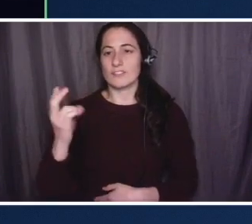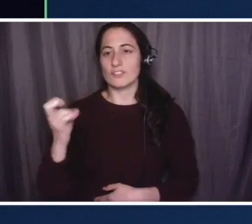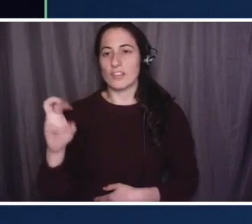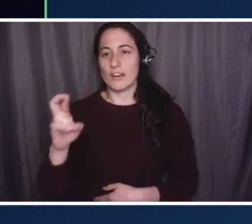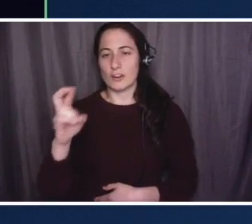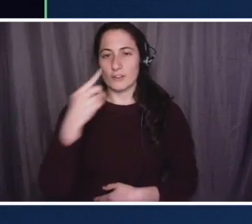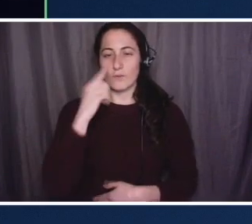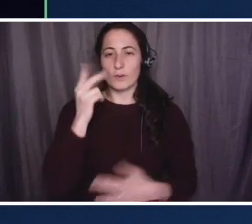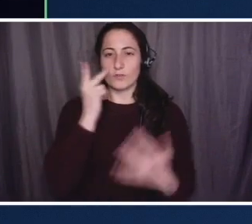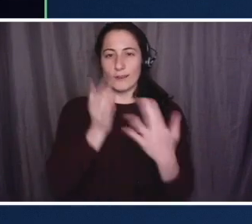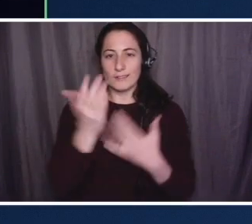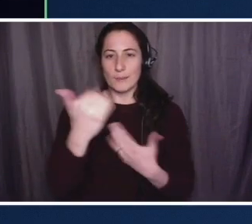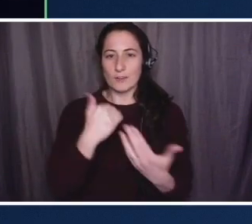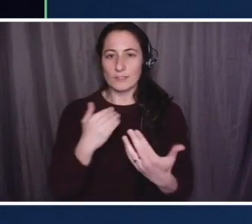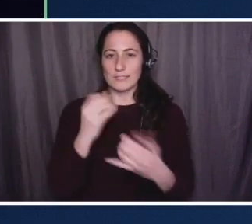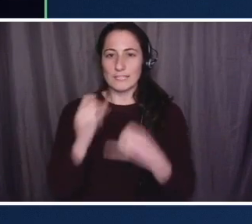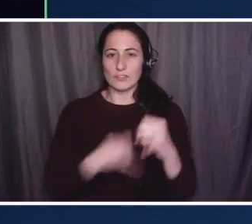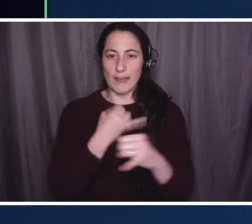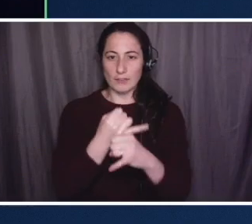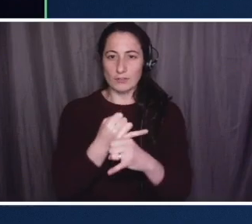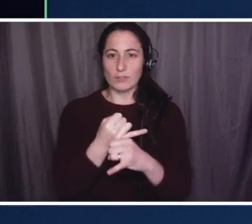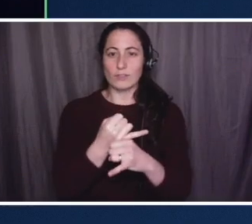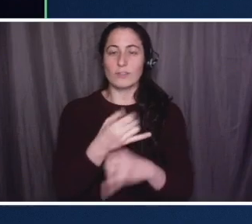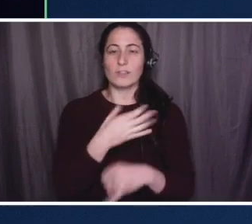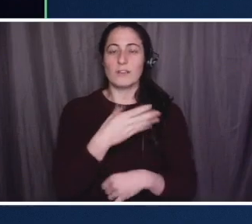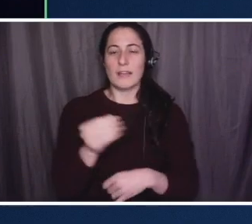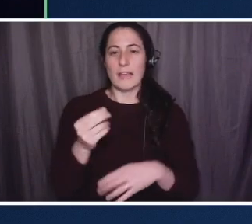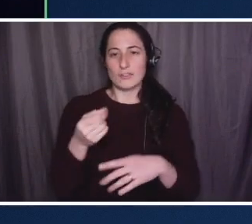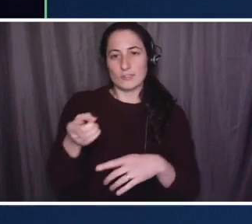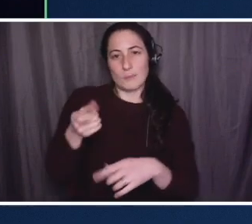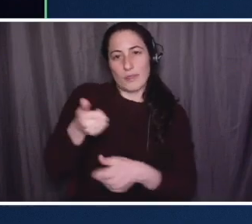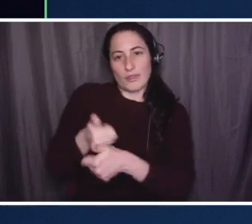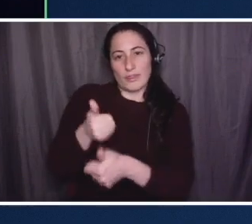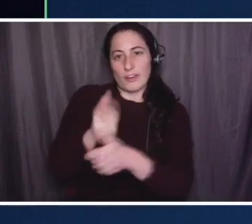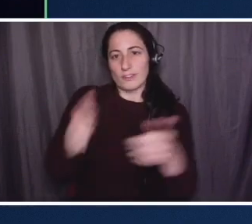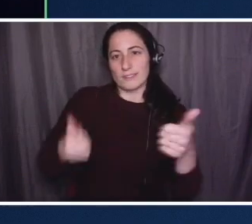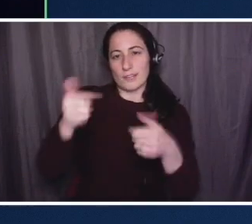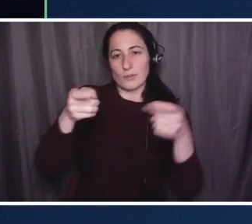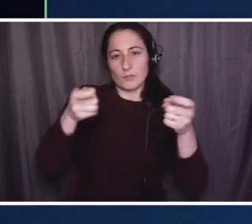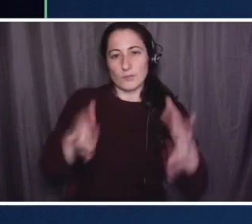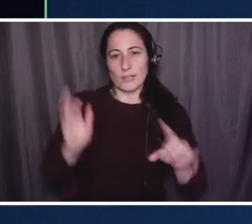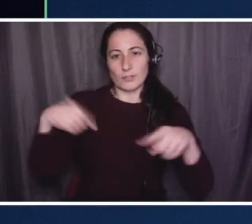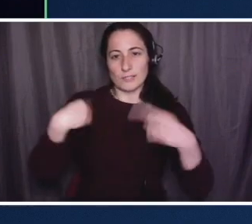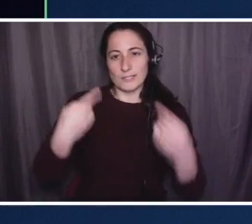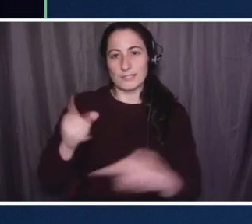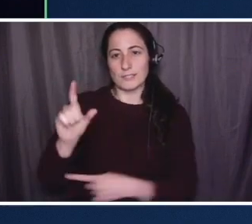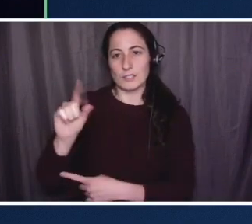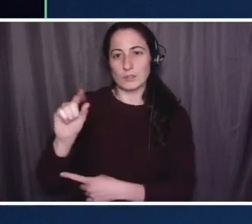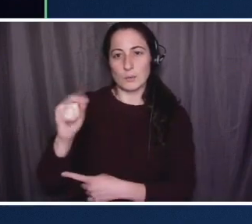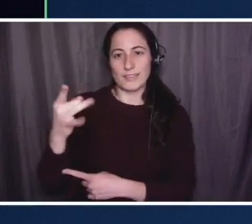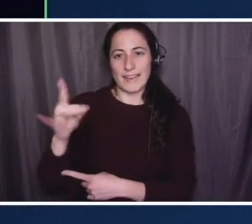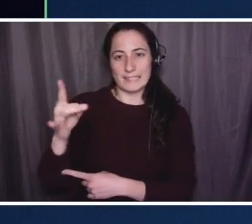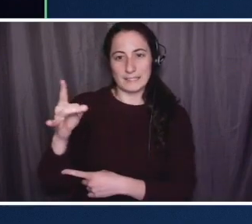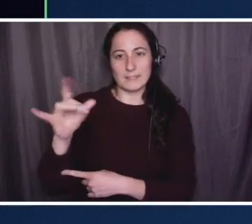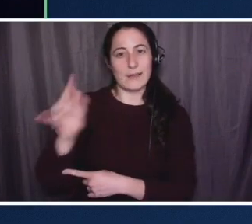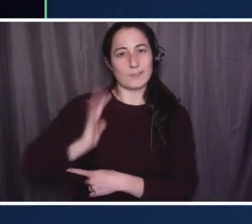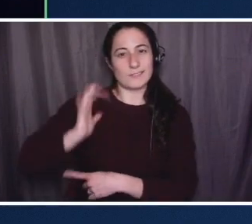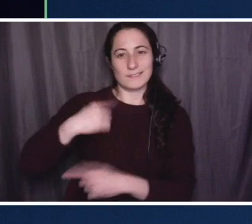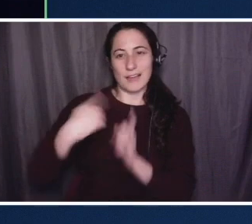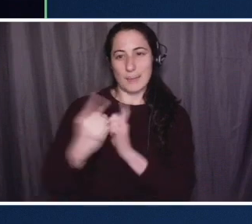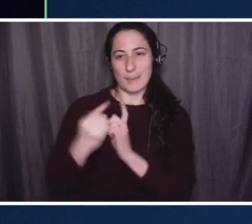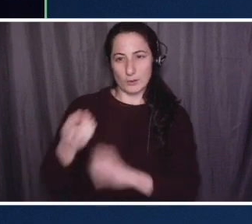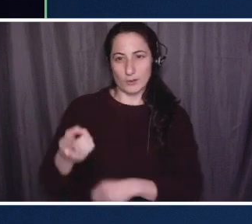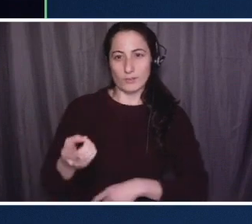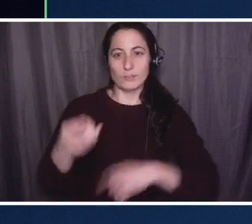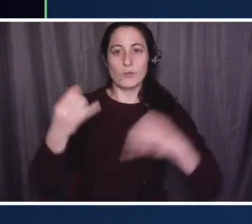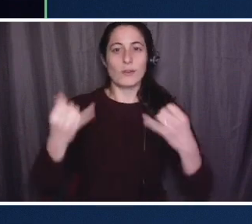as Transparency International Madagascar's Executive Director since 2018 when I met her. So without further ado, we're